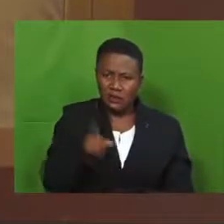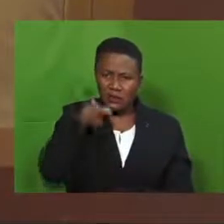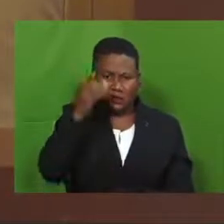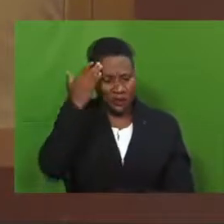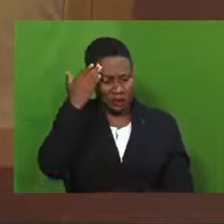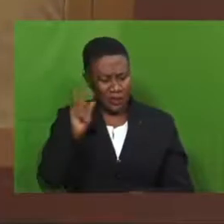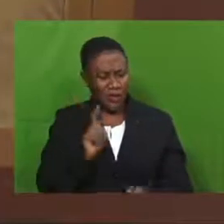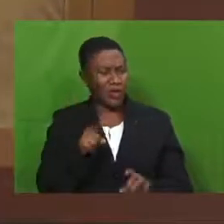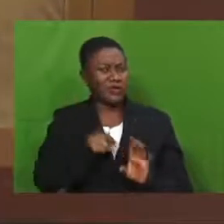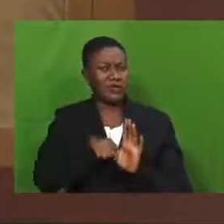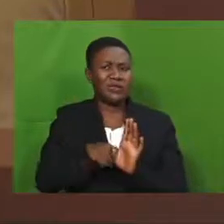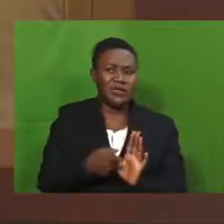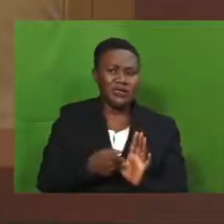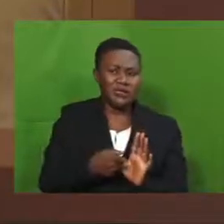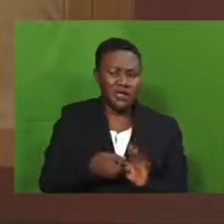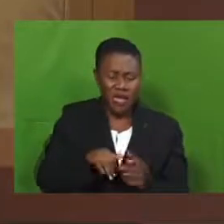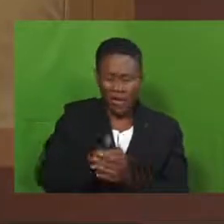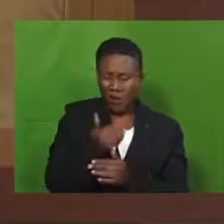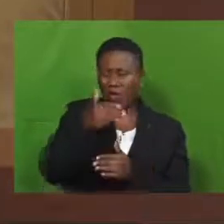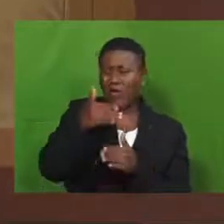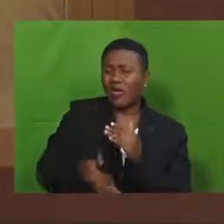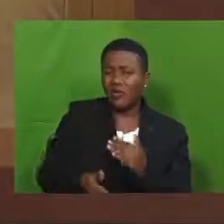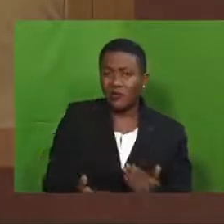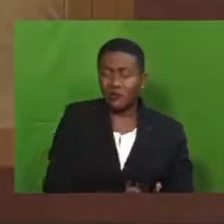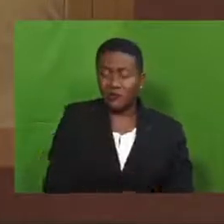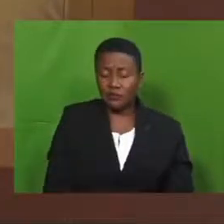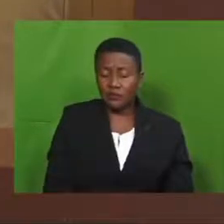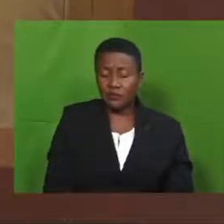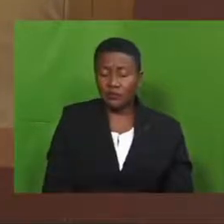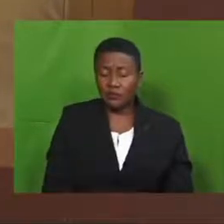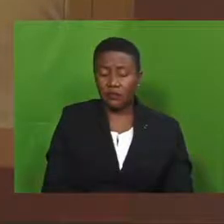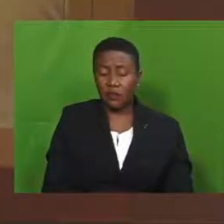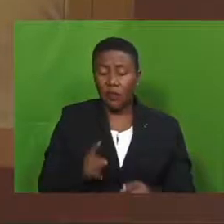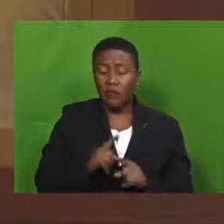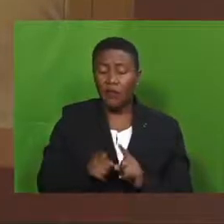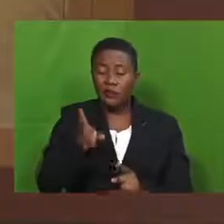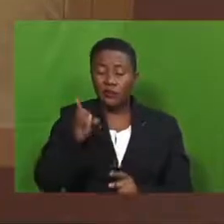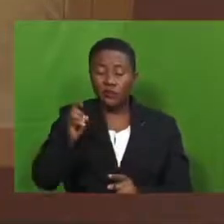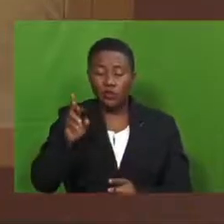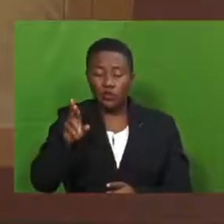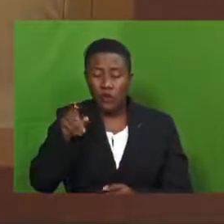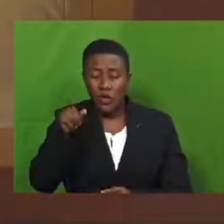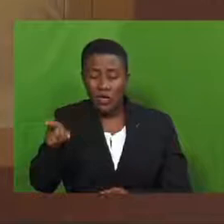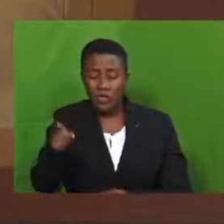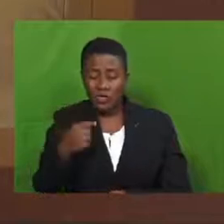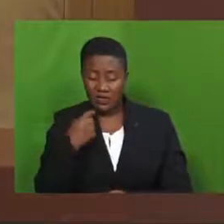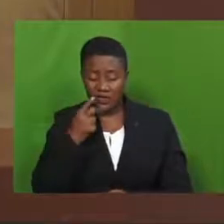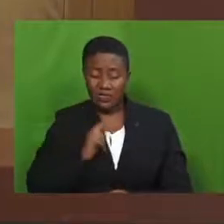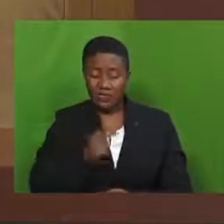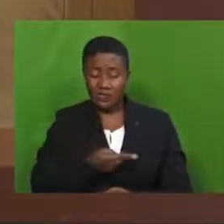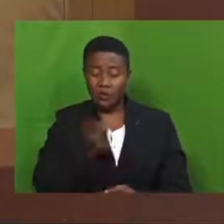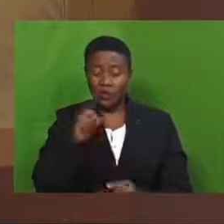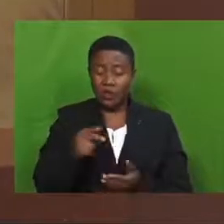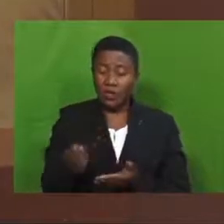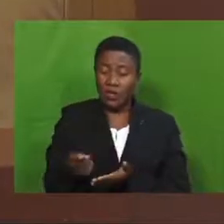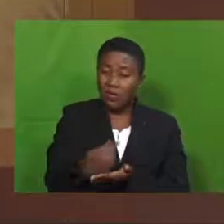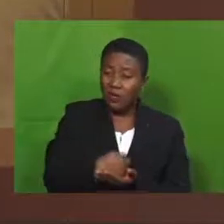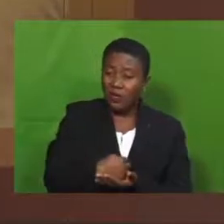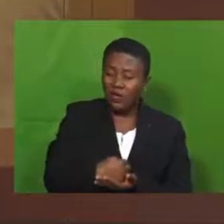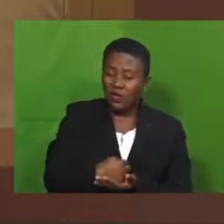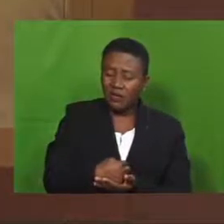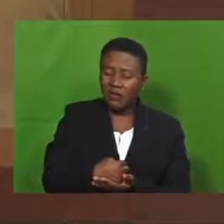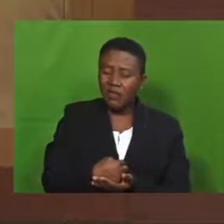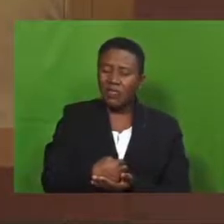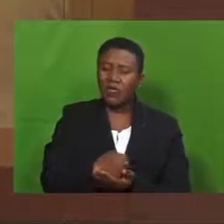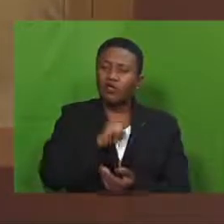where to end. And he said, when you come back, don't tell me what you did well,